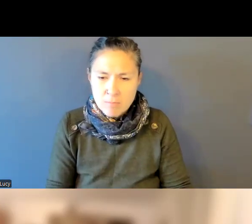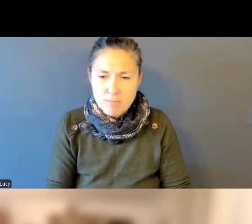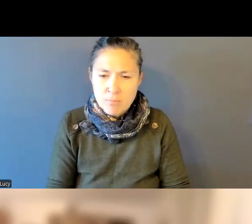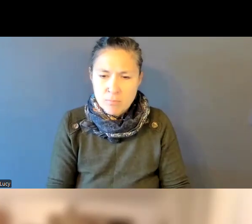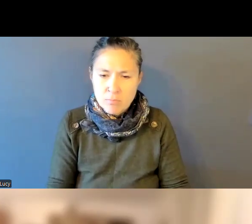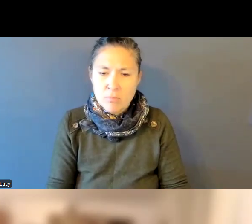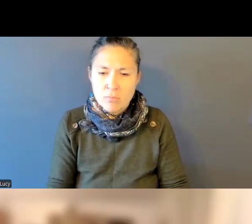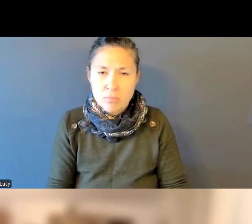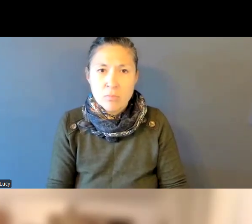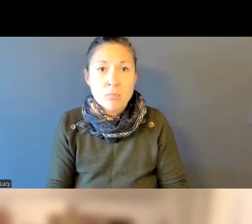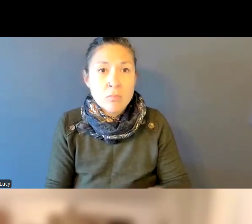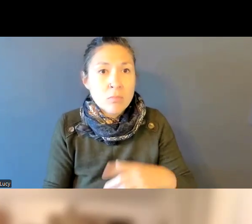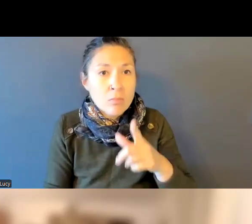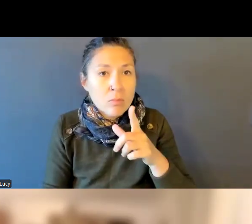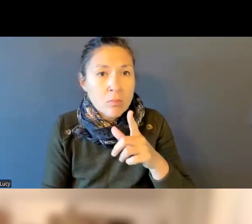and Lydia Little.